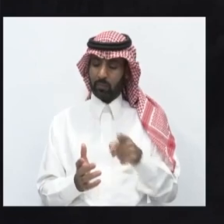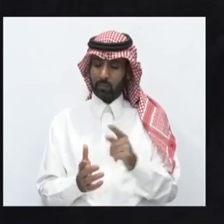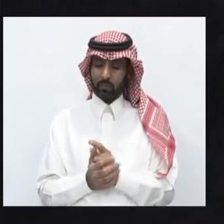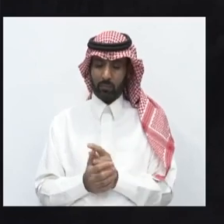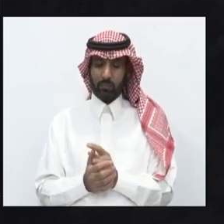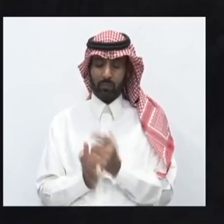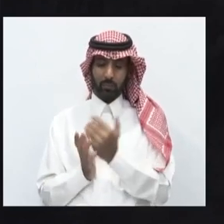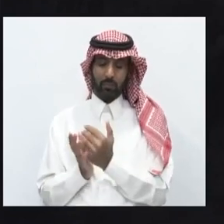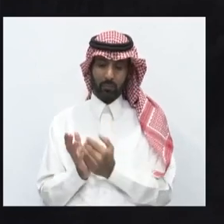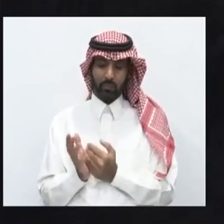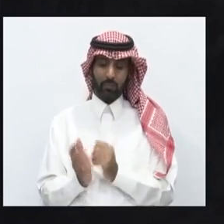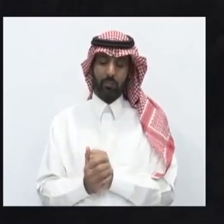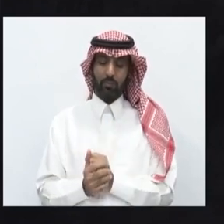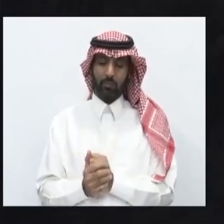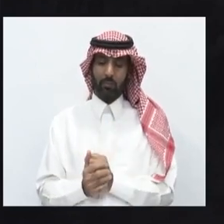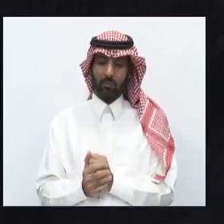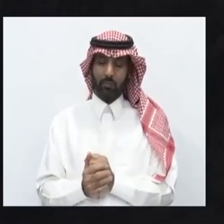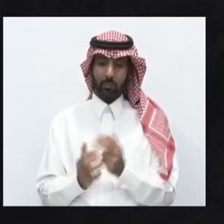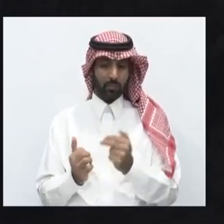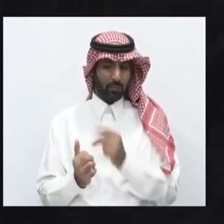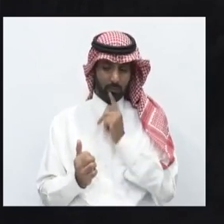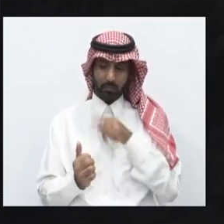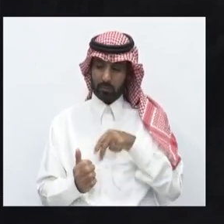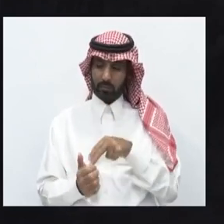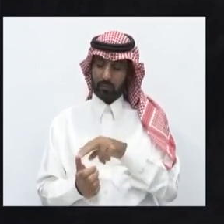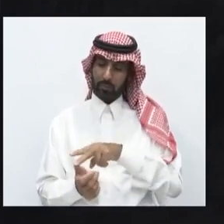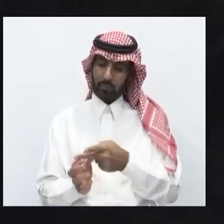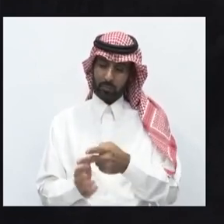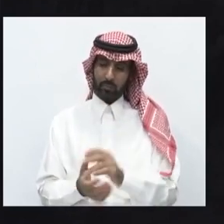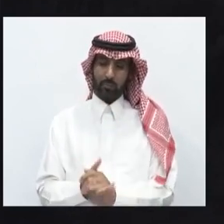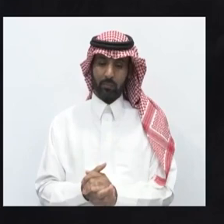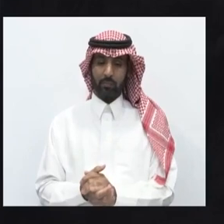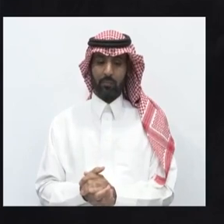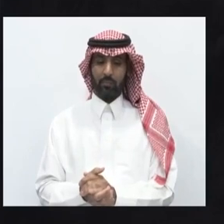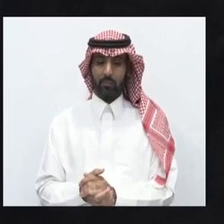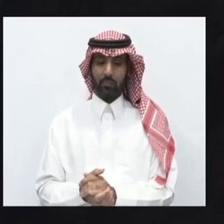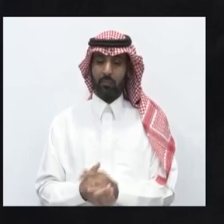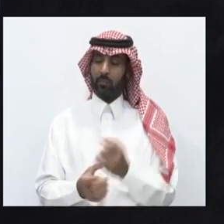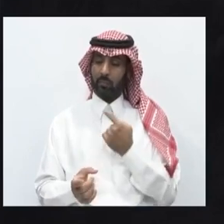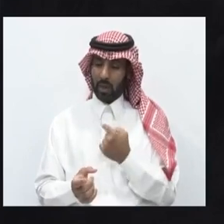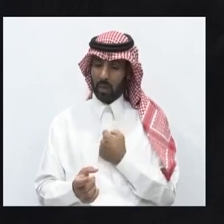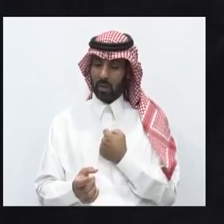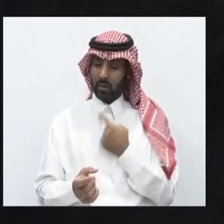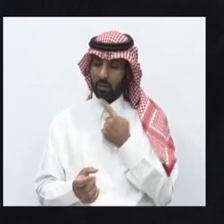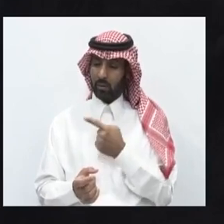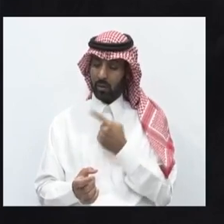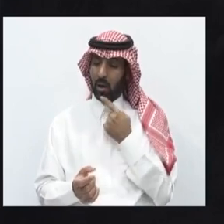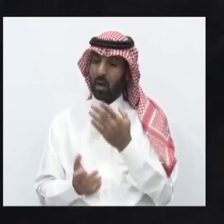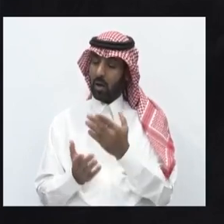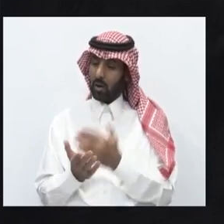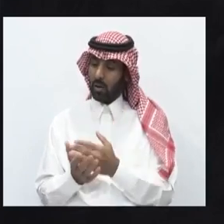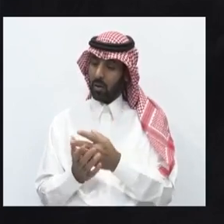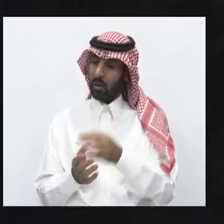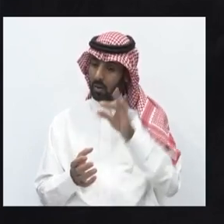policy. We should sit wherever the open seats are, etc. Then he said, even I booked for